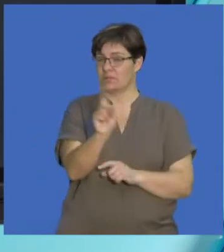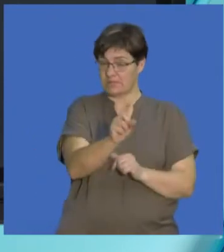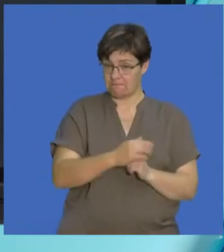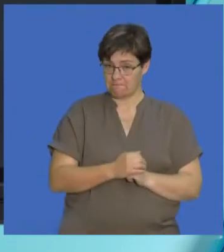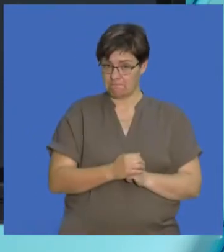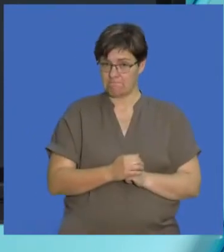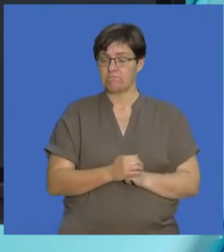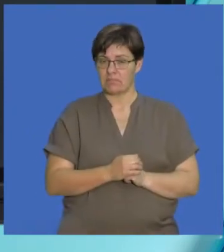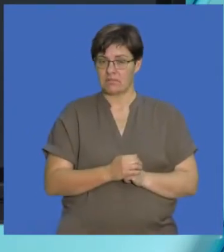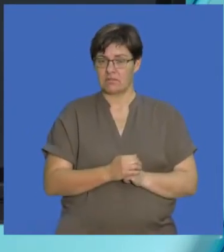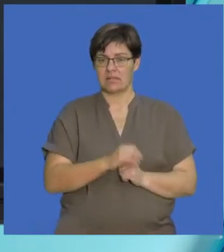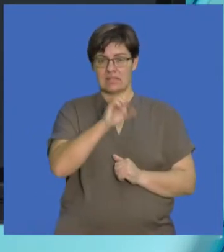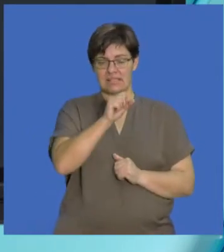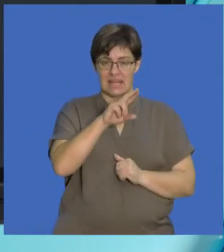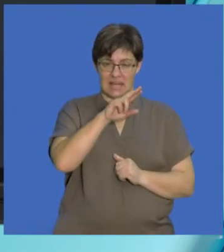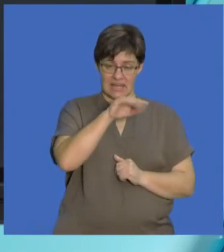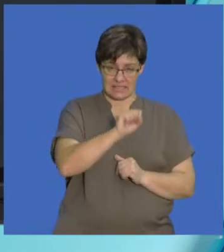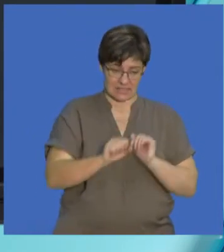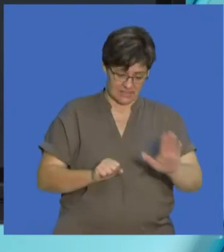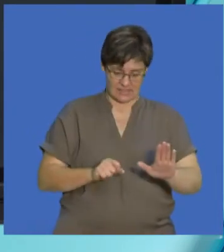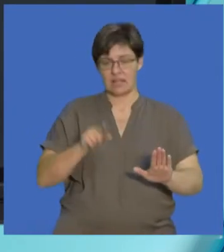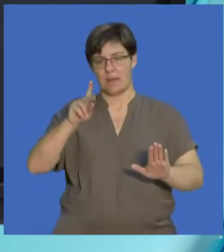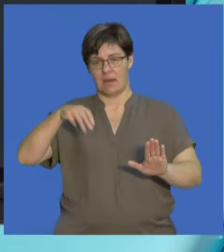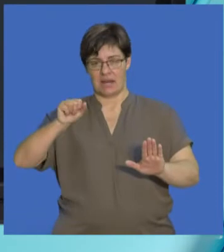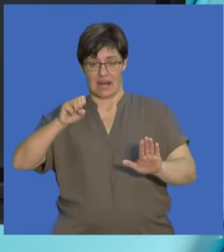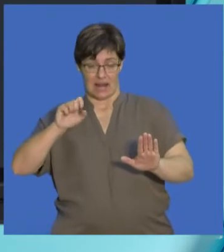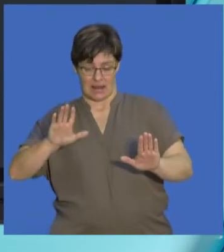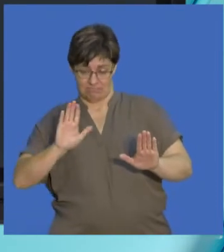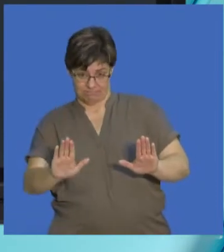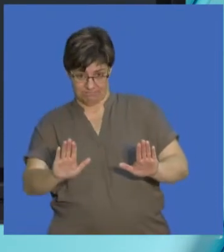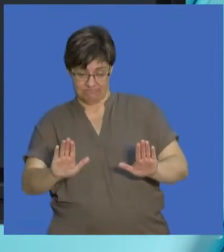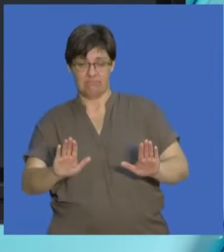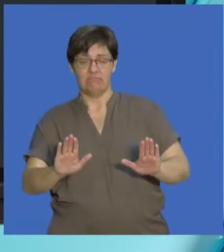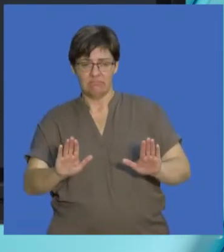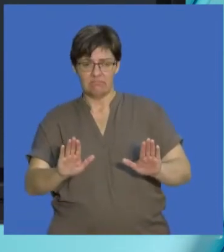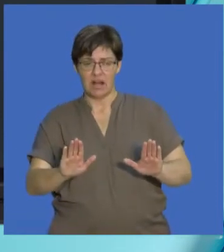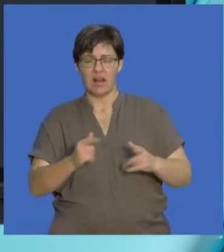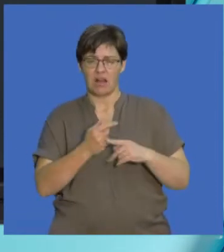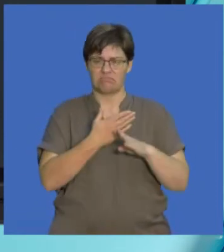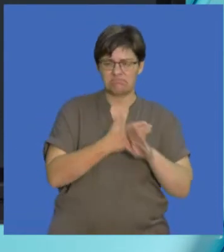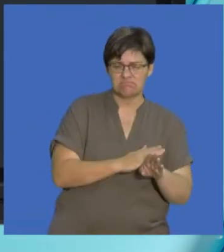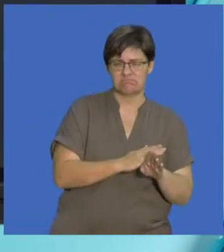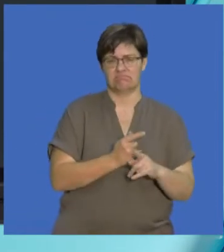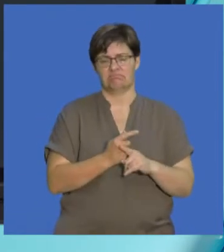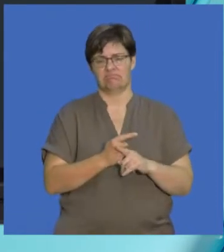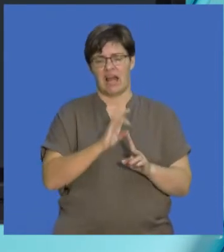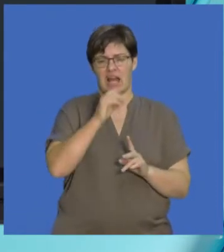on the series parallel, you know, circuit in terms of your voltage, your current, and resistance. How do each one of those, you